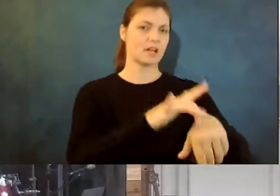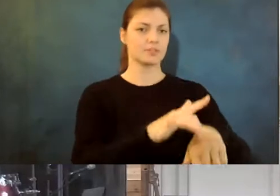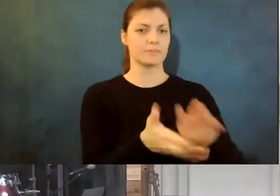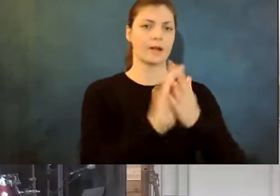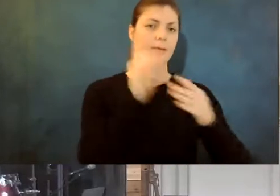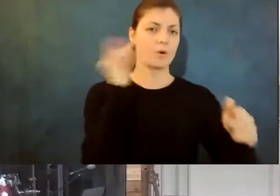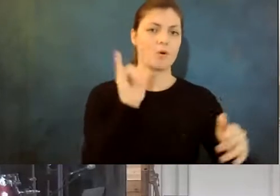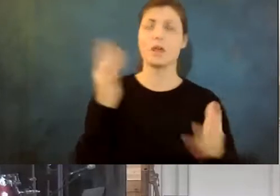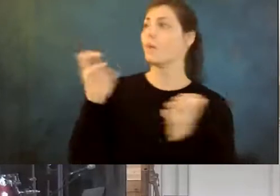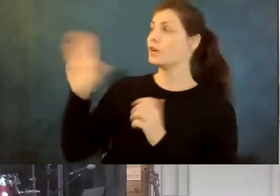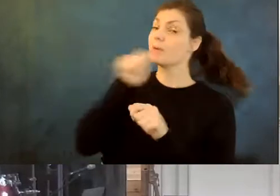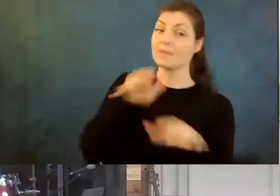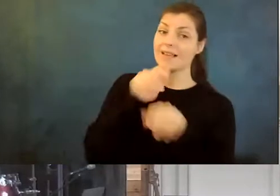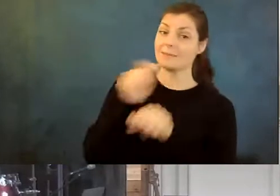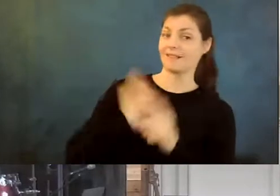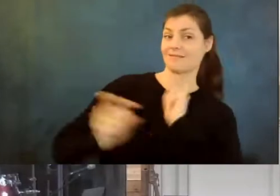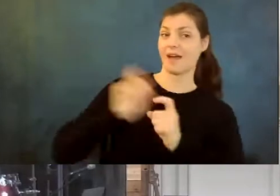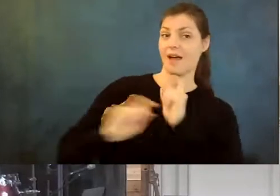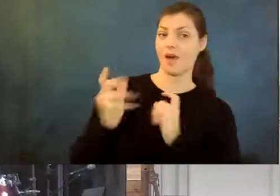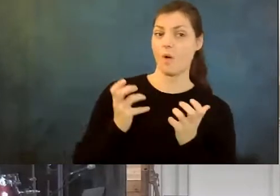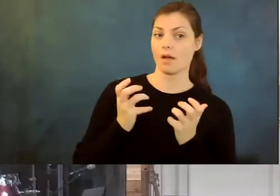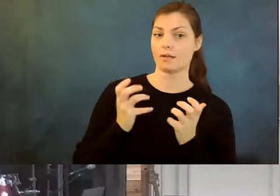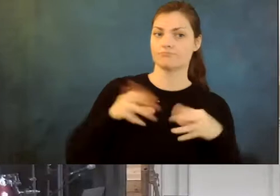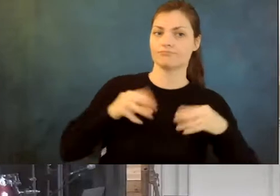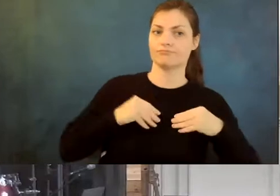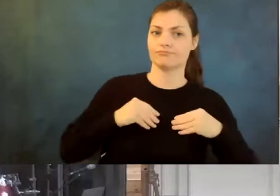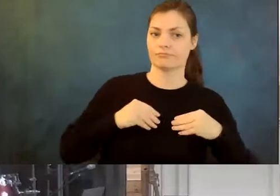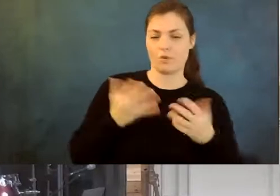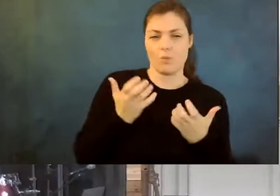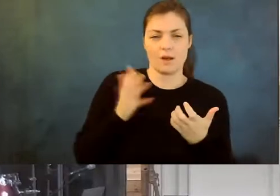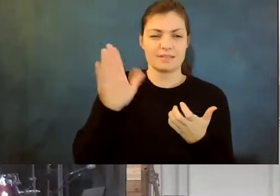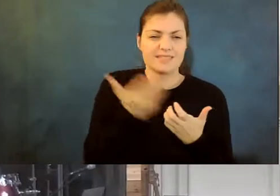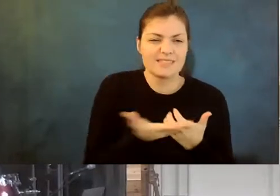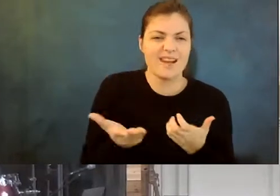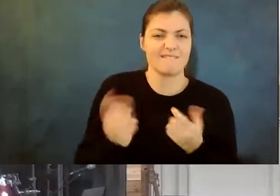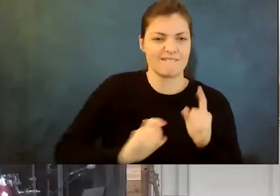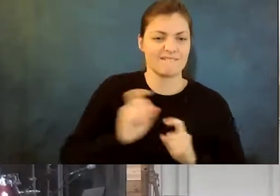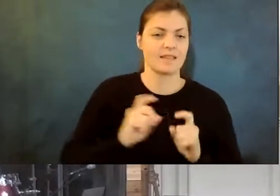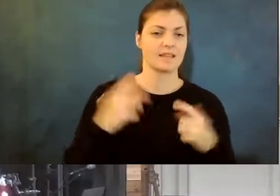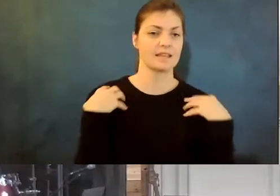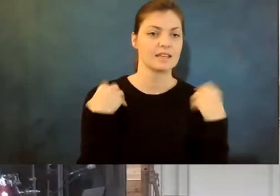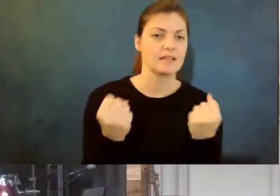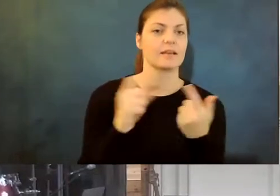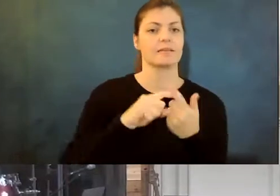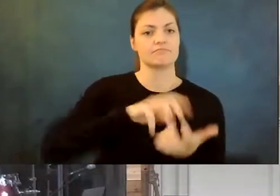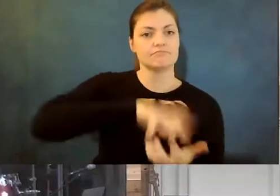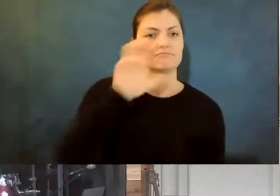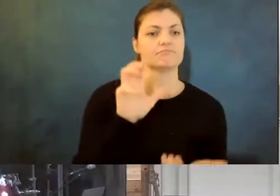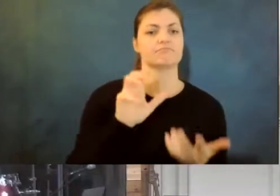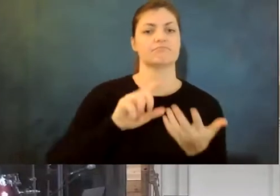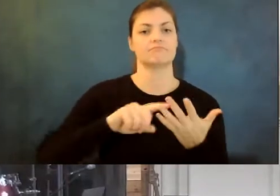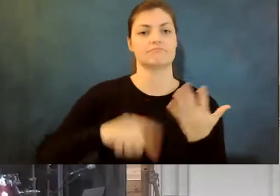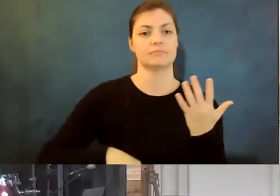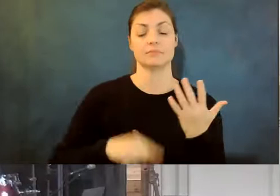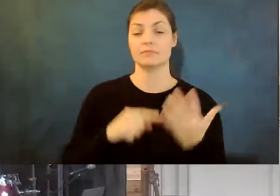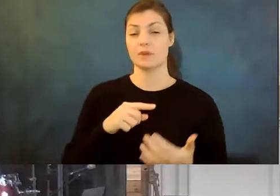I want your blessing." We're not truly pursuing him. We're pursuing his stuff. We want healing and prosperity more than we want the very presence of